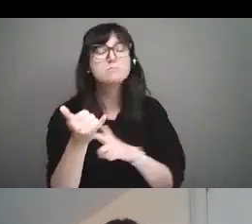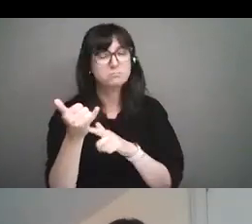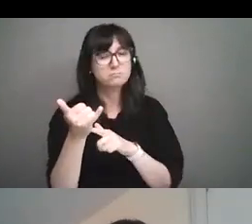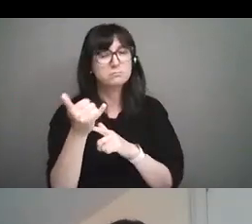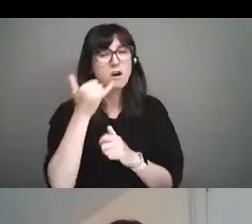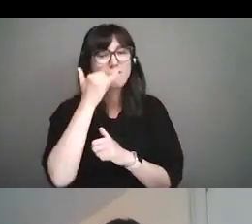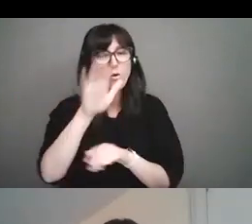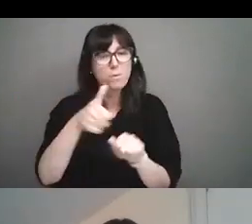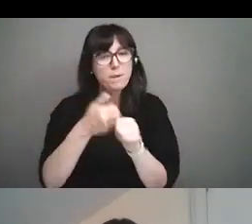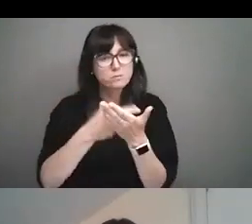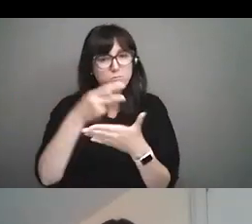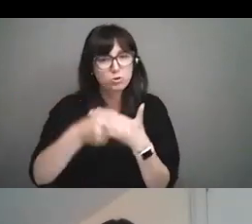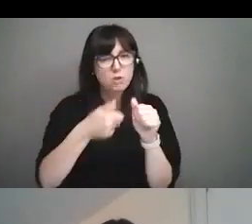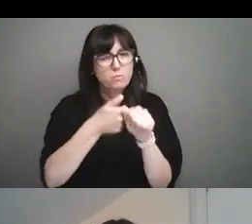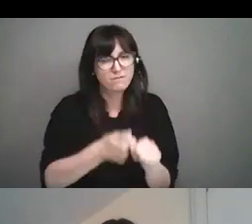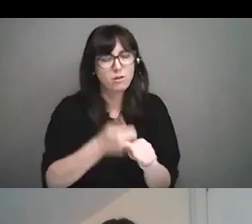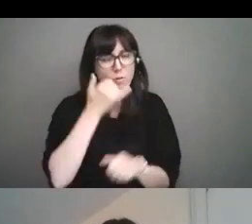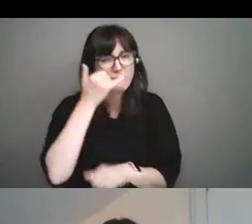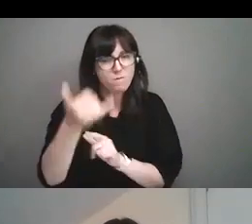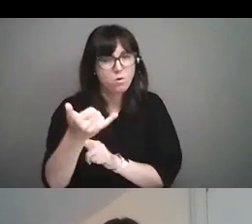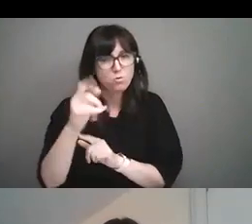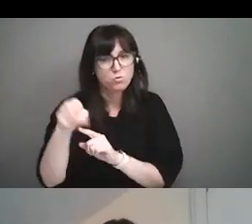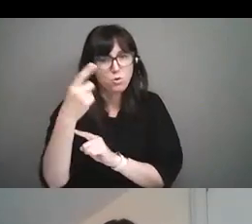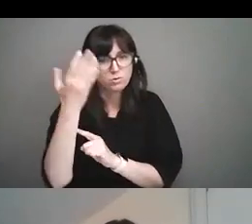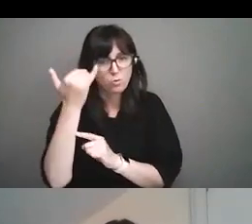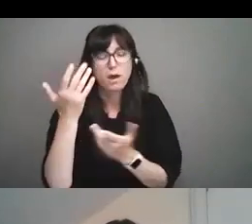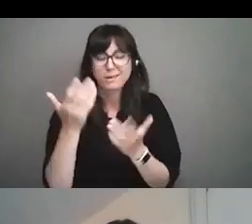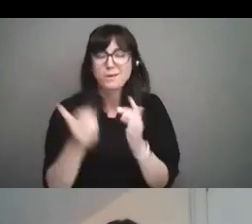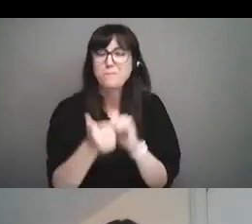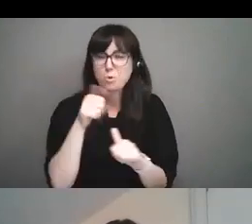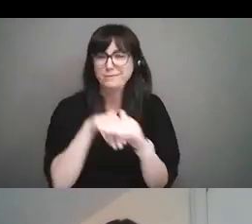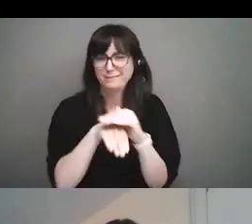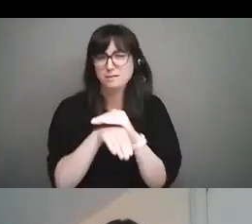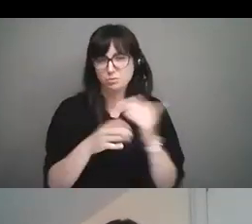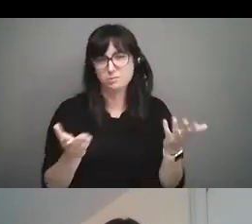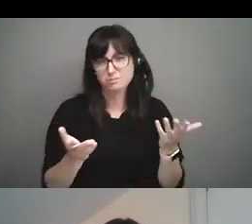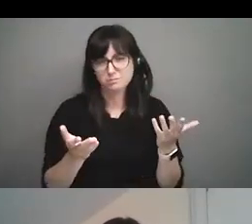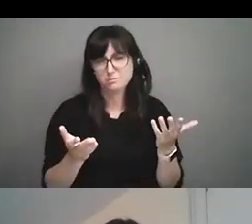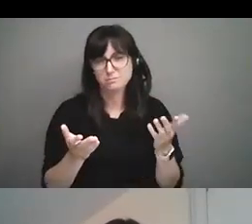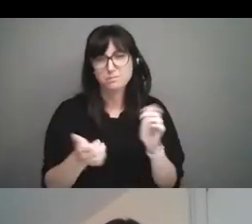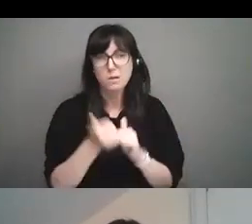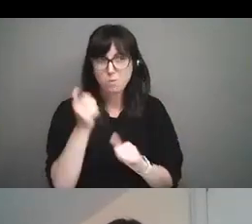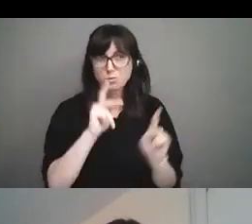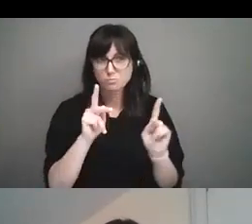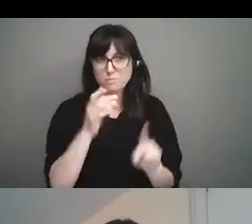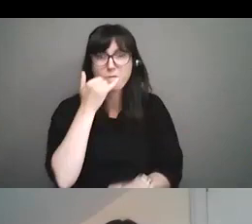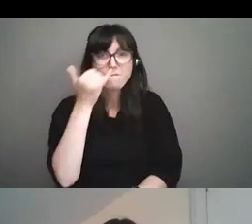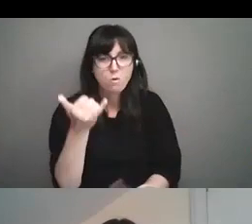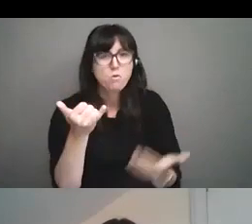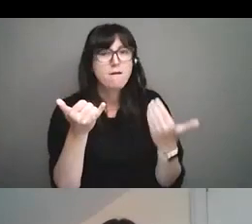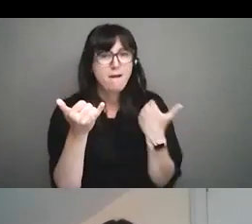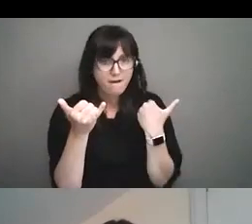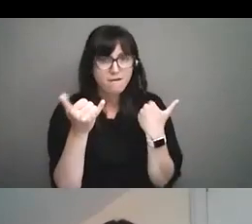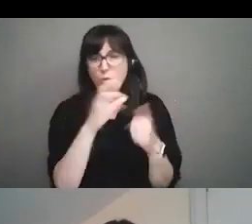program. We've stuck to this model because it is very accessible. The telephone is something that many people have access